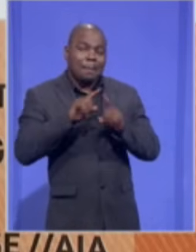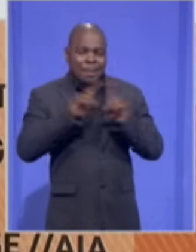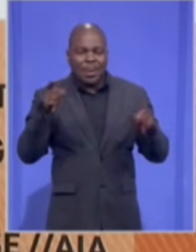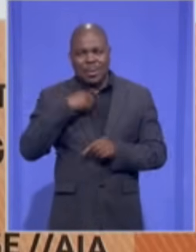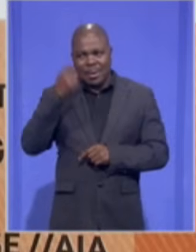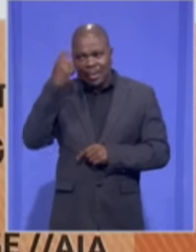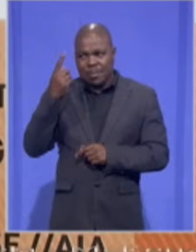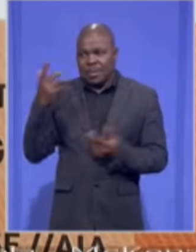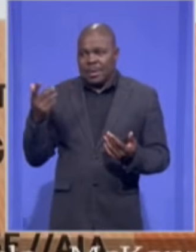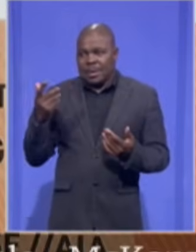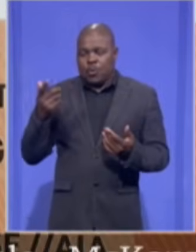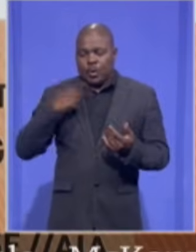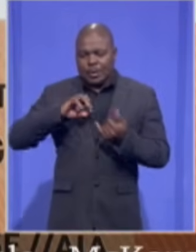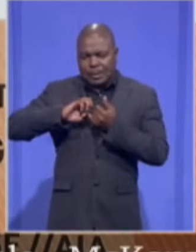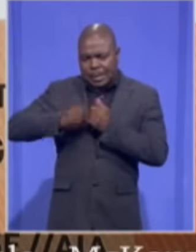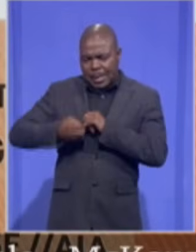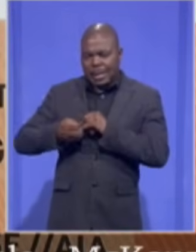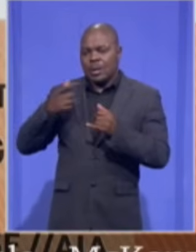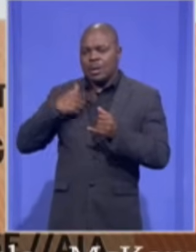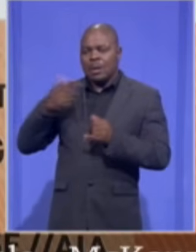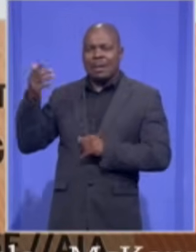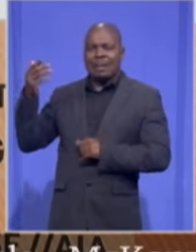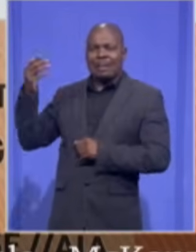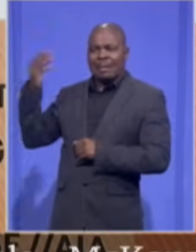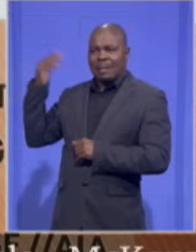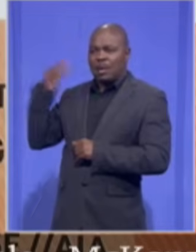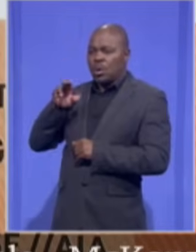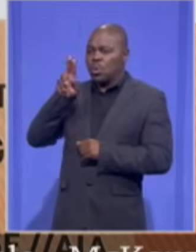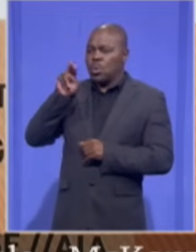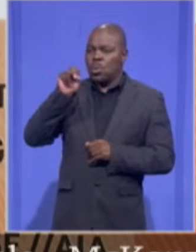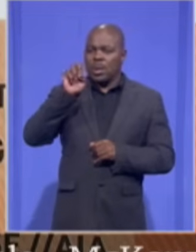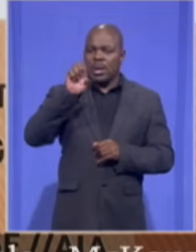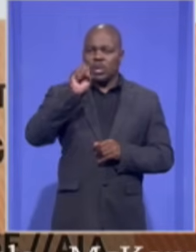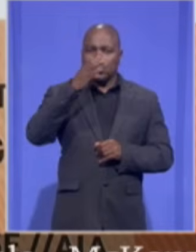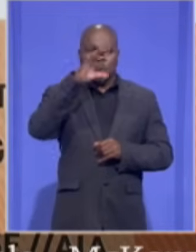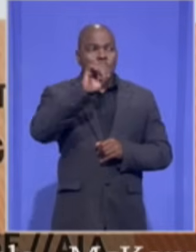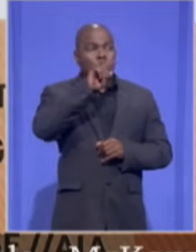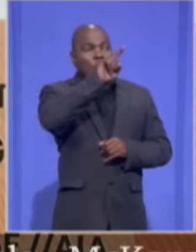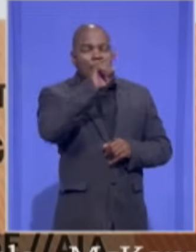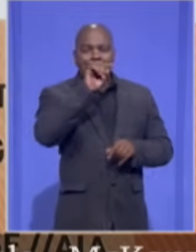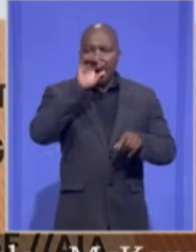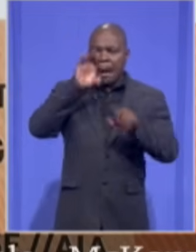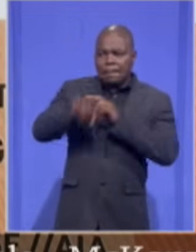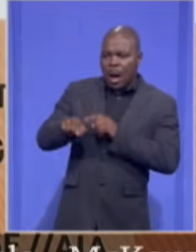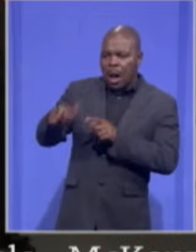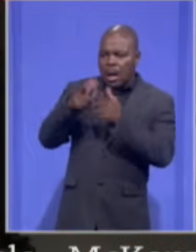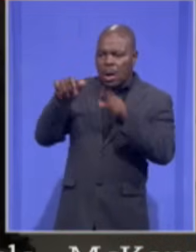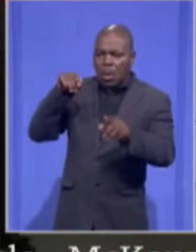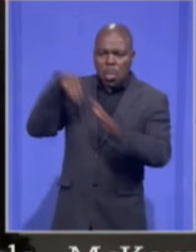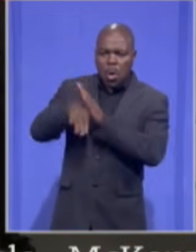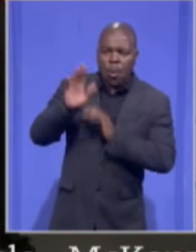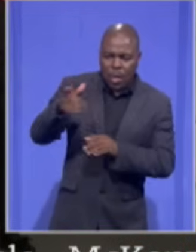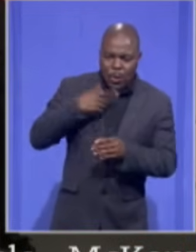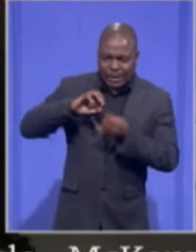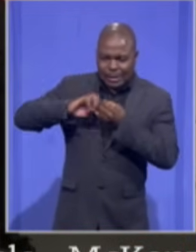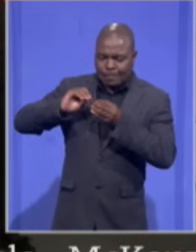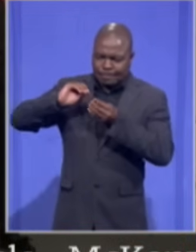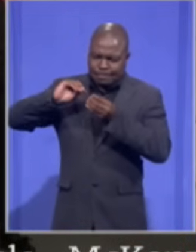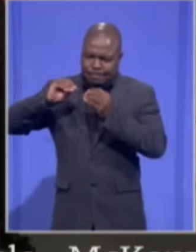then reversing the symbol that UNESCO had indicated that this language is close to extinction. Ha jwale ho